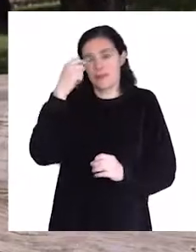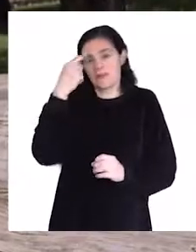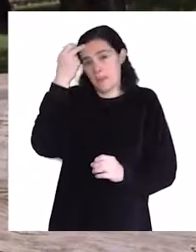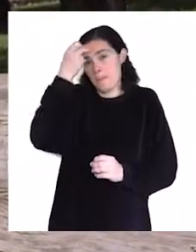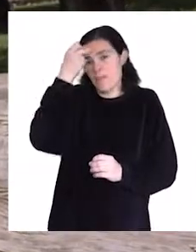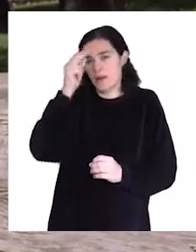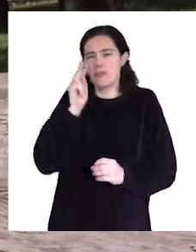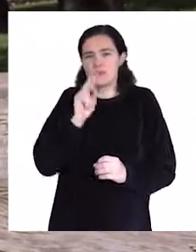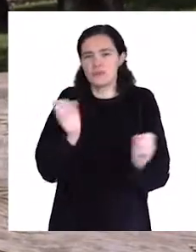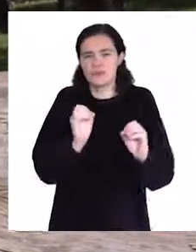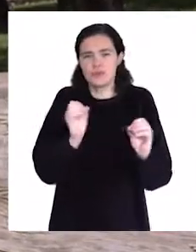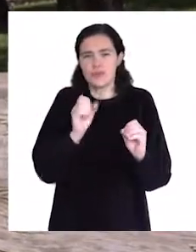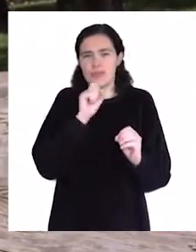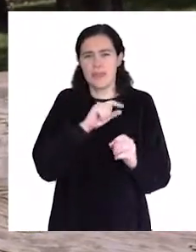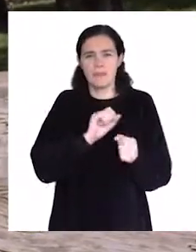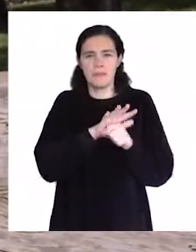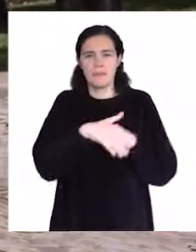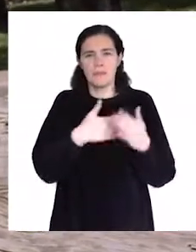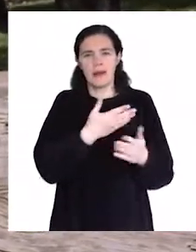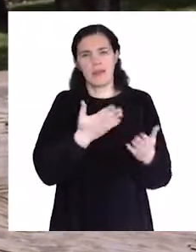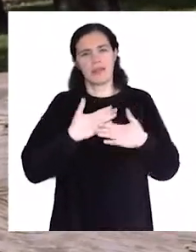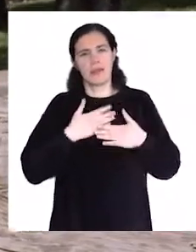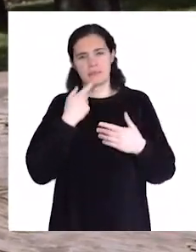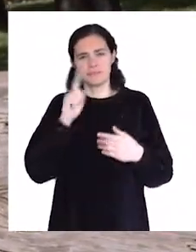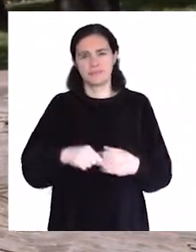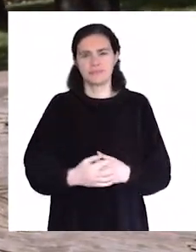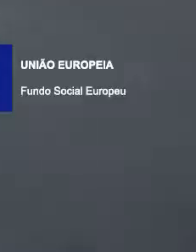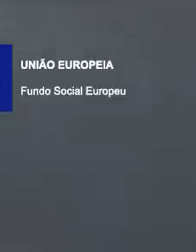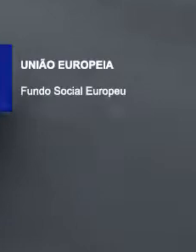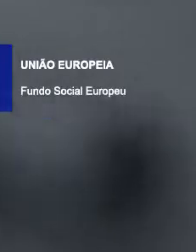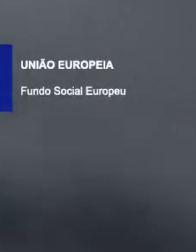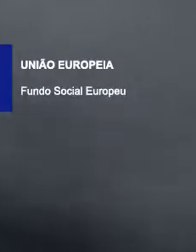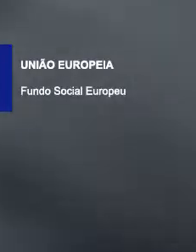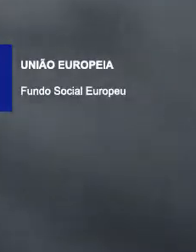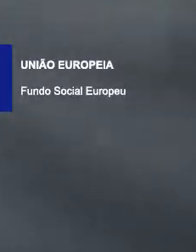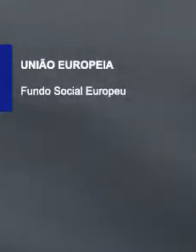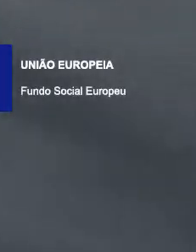this invisible memory that is carried through the ocean back to us.